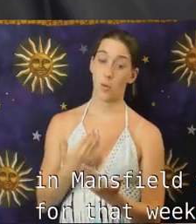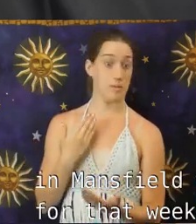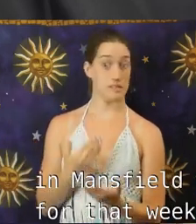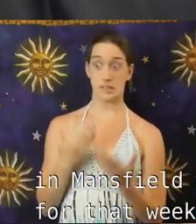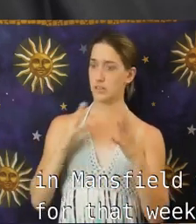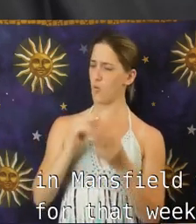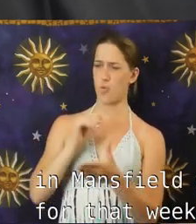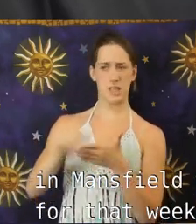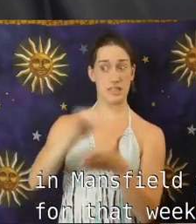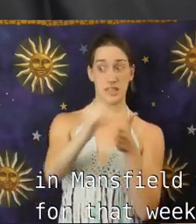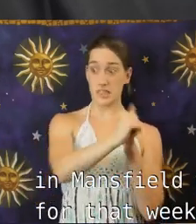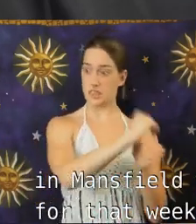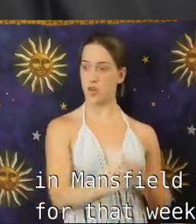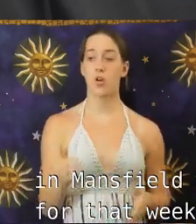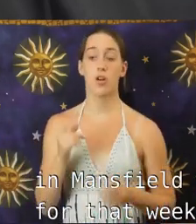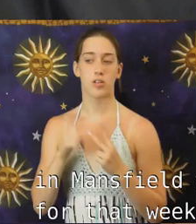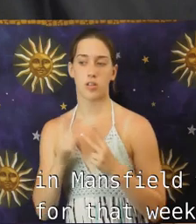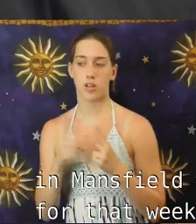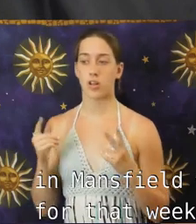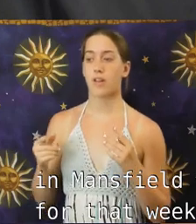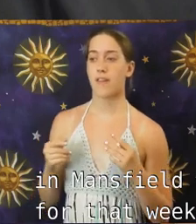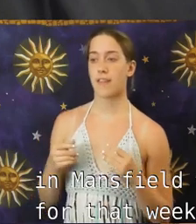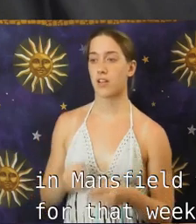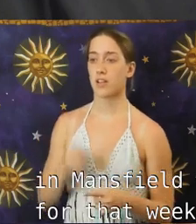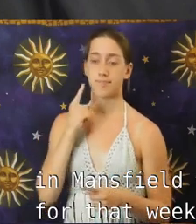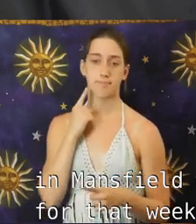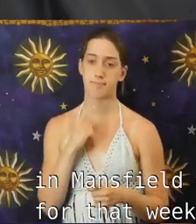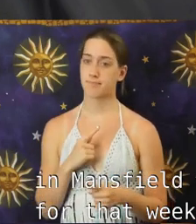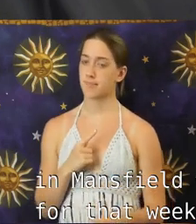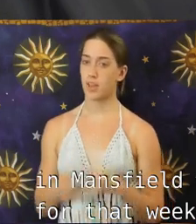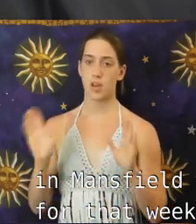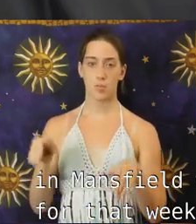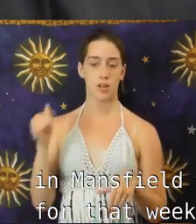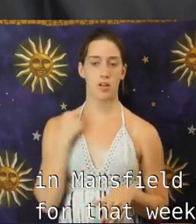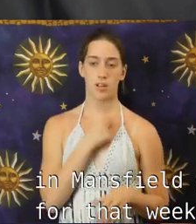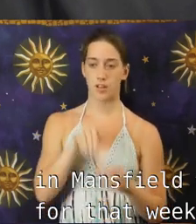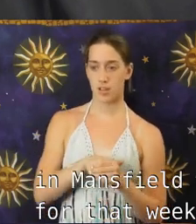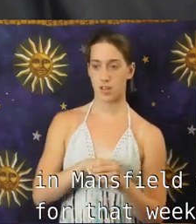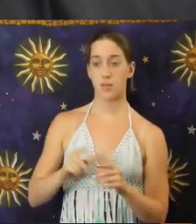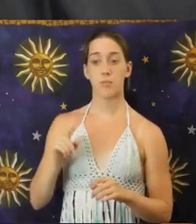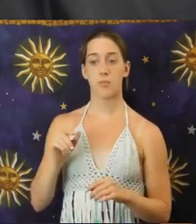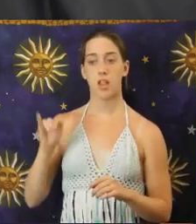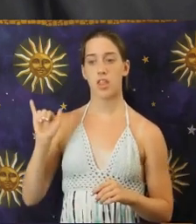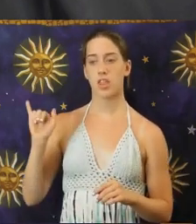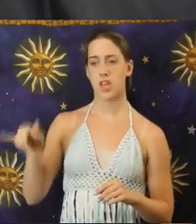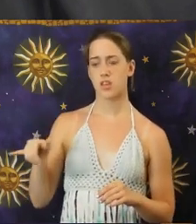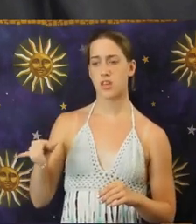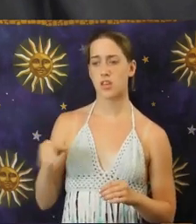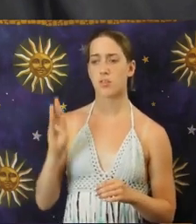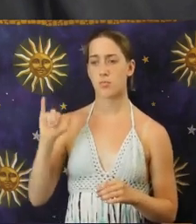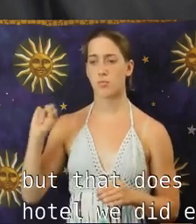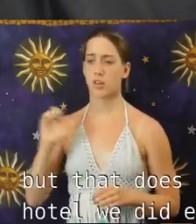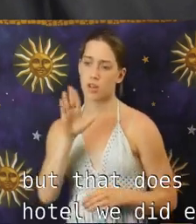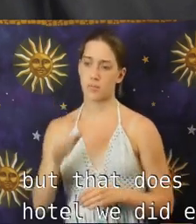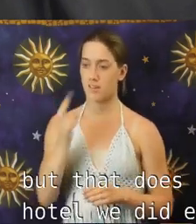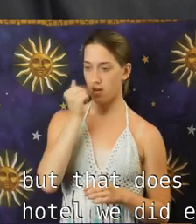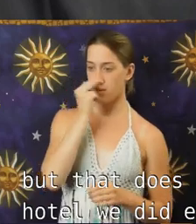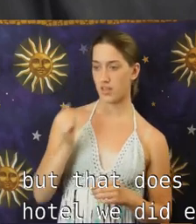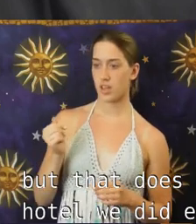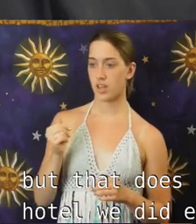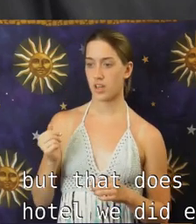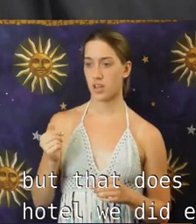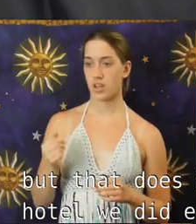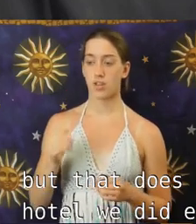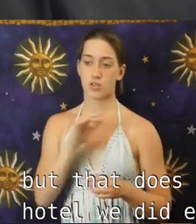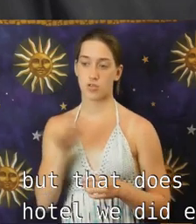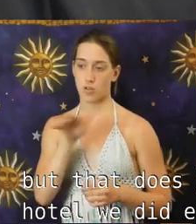in Mansfield was either well out of our price range or booked for that weekend. That does bring up a little